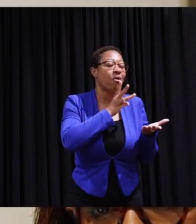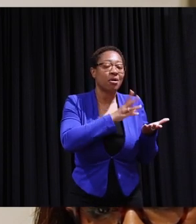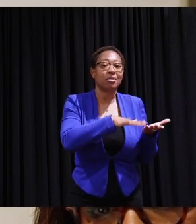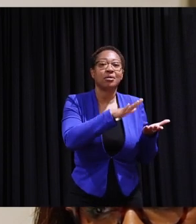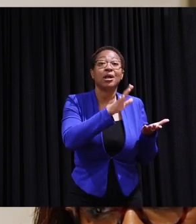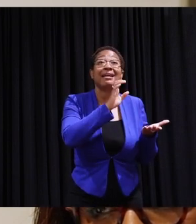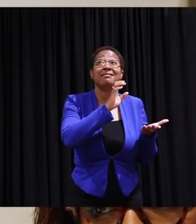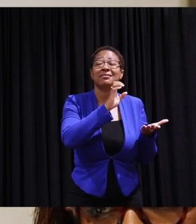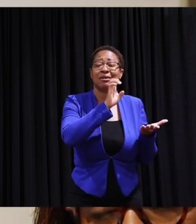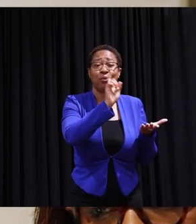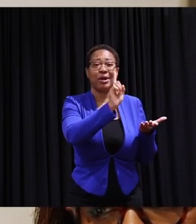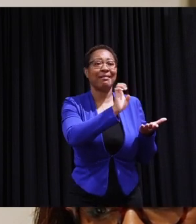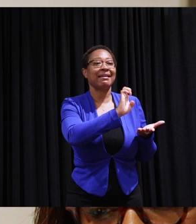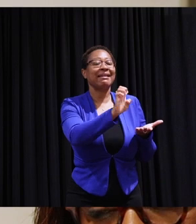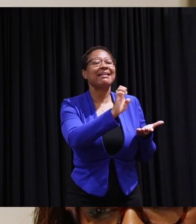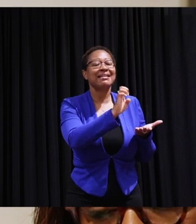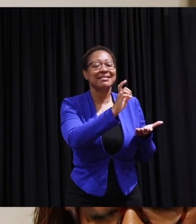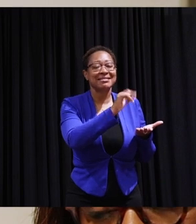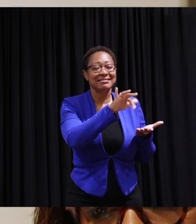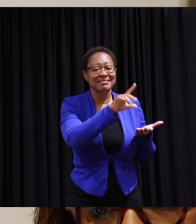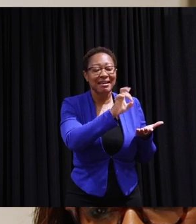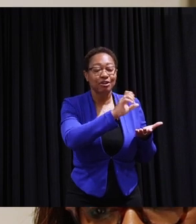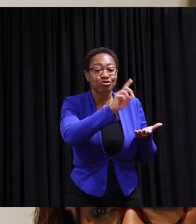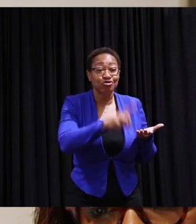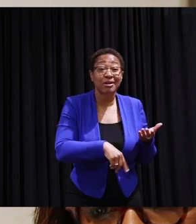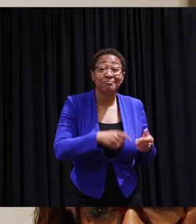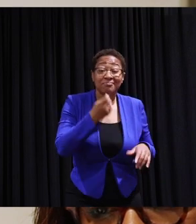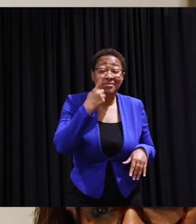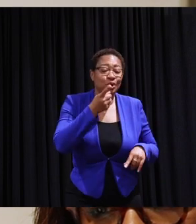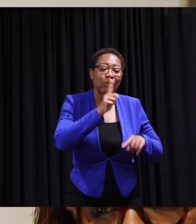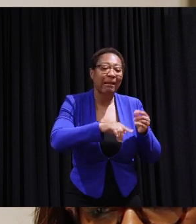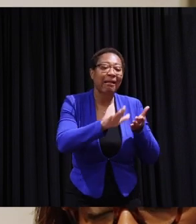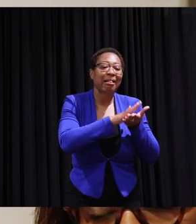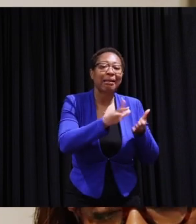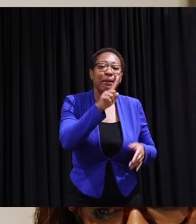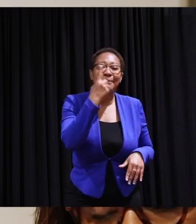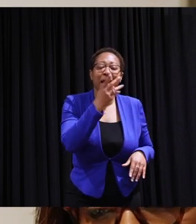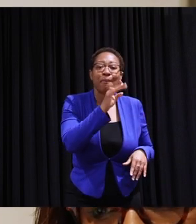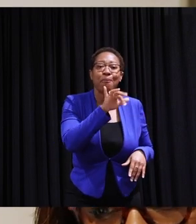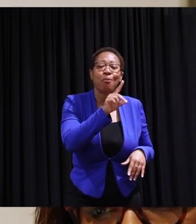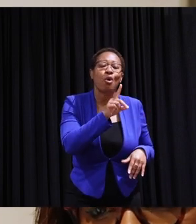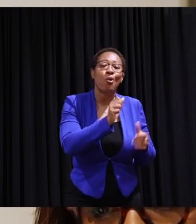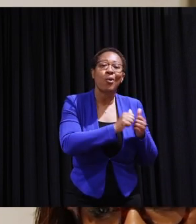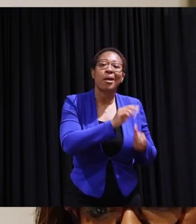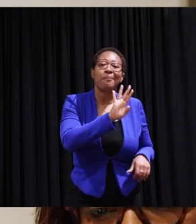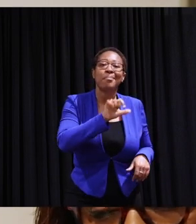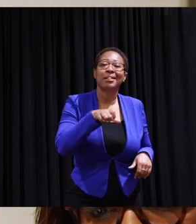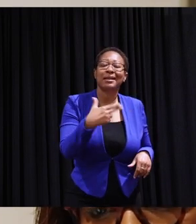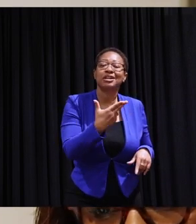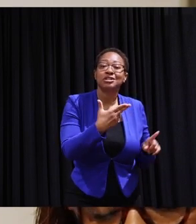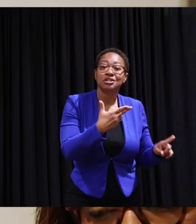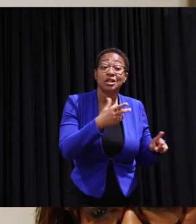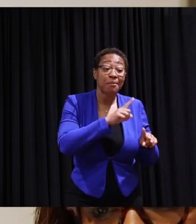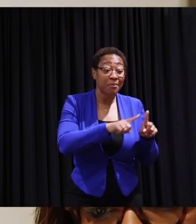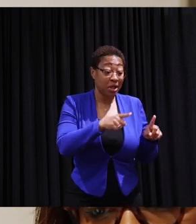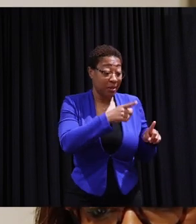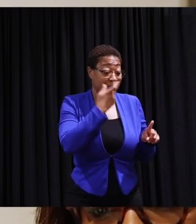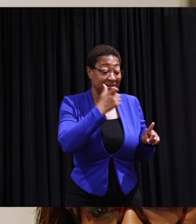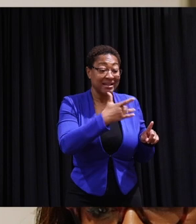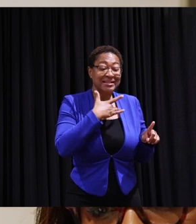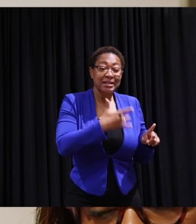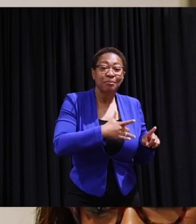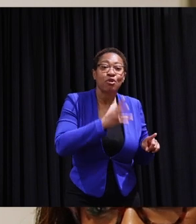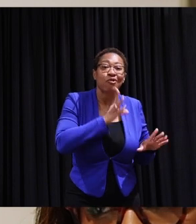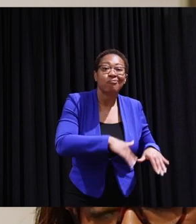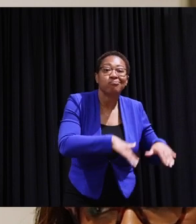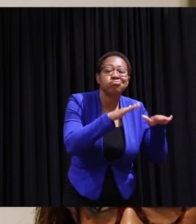side of Detroit. Black mold is not something you just clean up with bleach. Right. But because those homes are in floodplains, you have people dying,